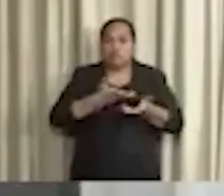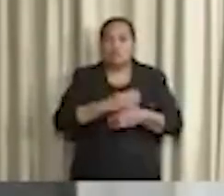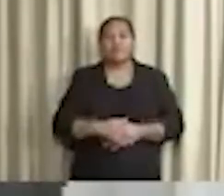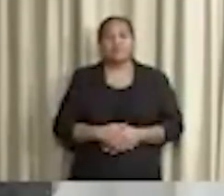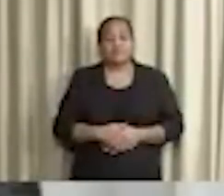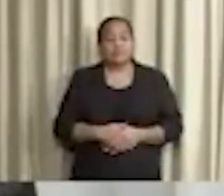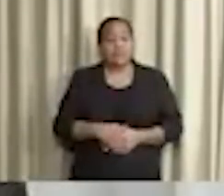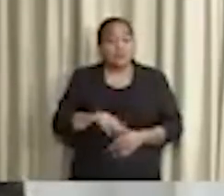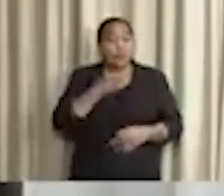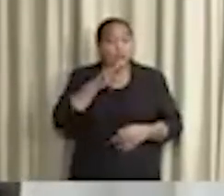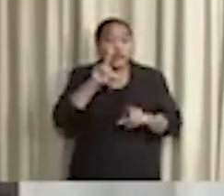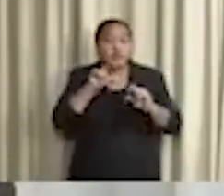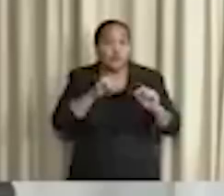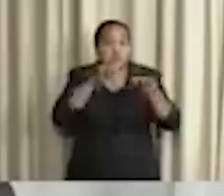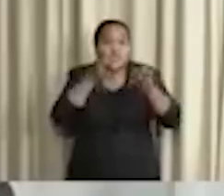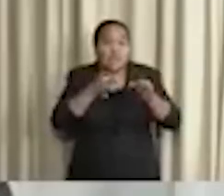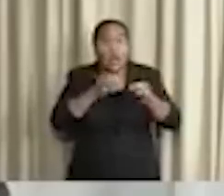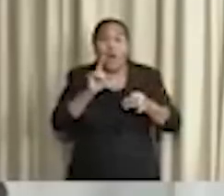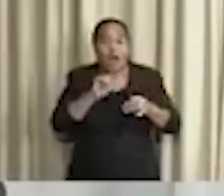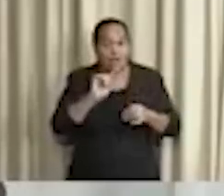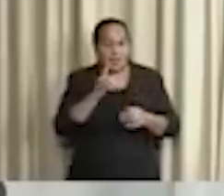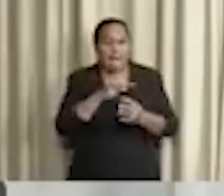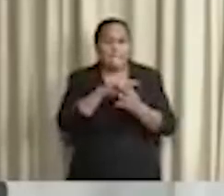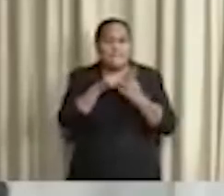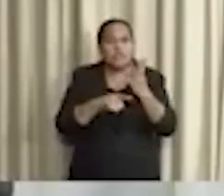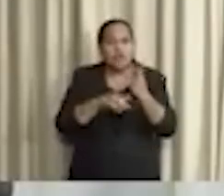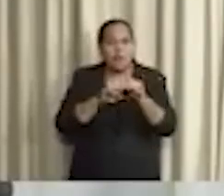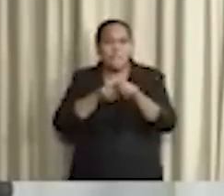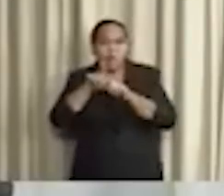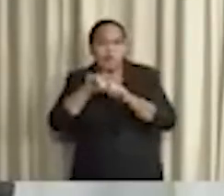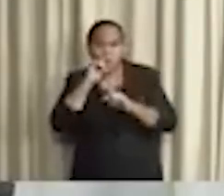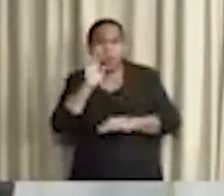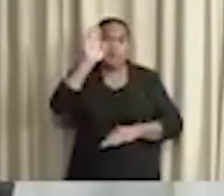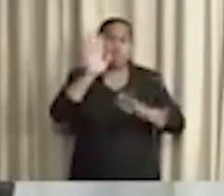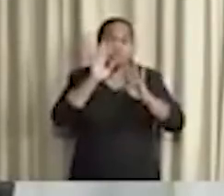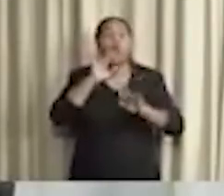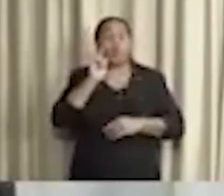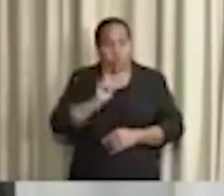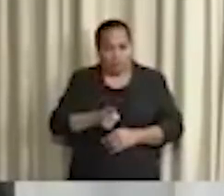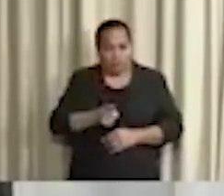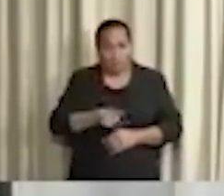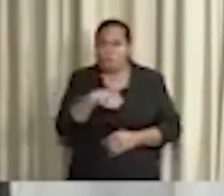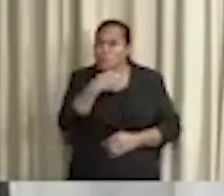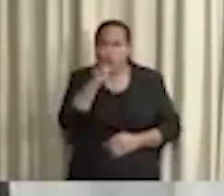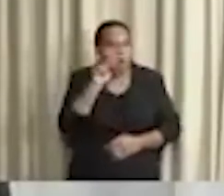Decision-making in Cabinet is consensus, is by consensus. There is no voting.